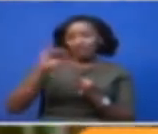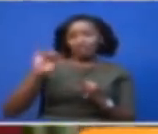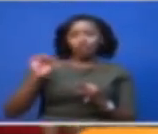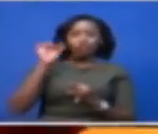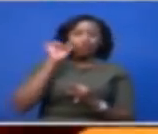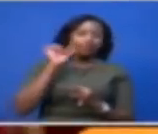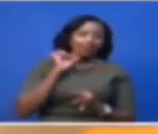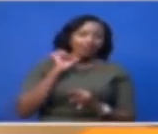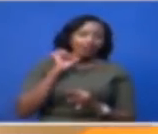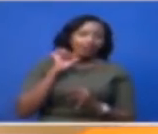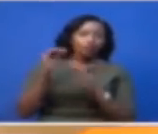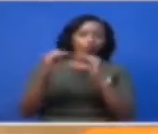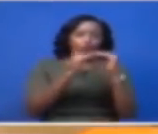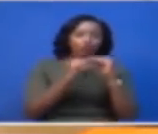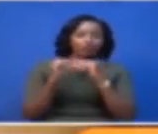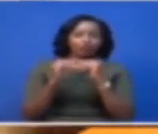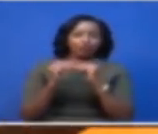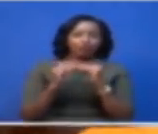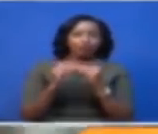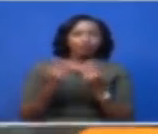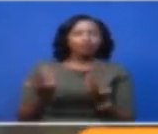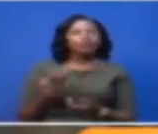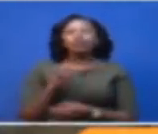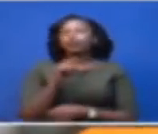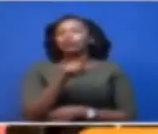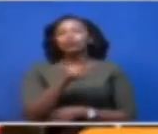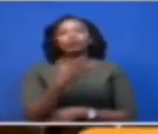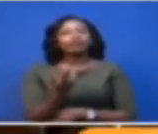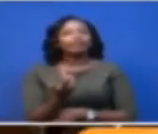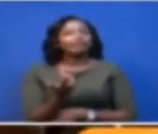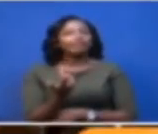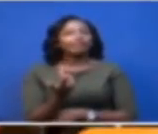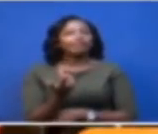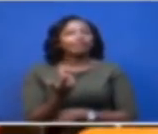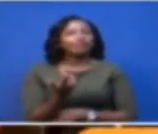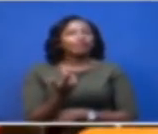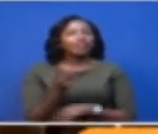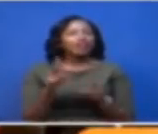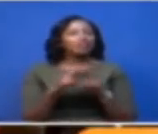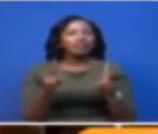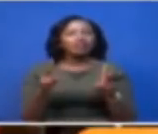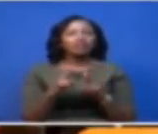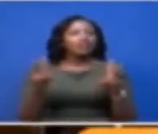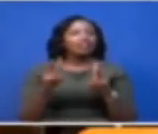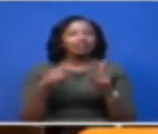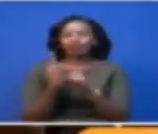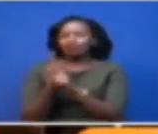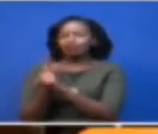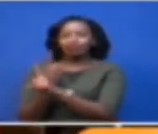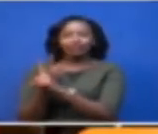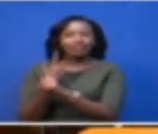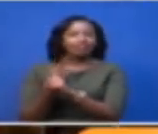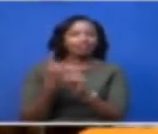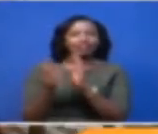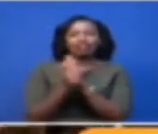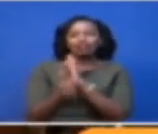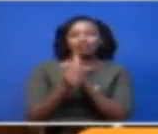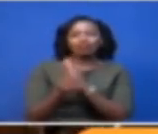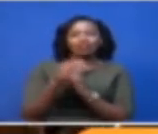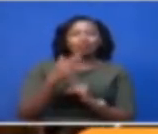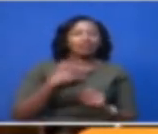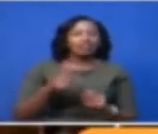equality. So Nanjira, you are quite the multifaceted individual. I mean, I can't even keep up with